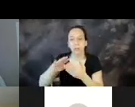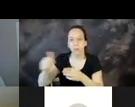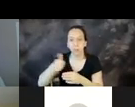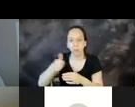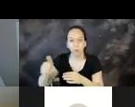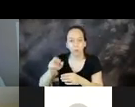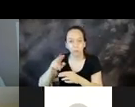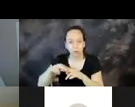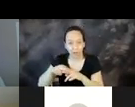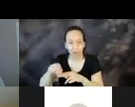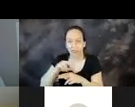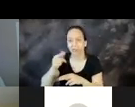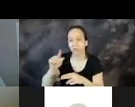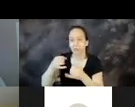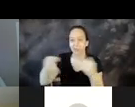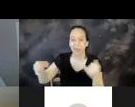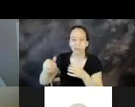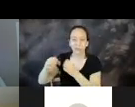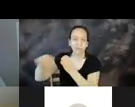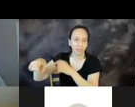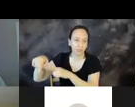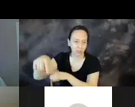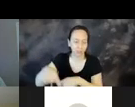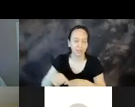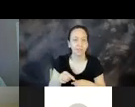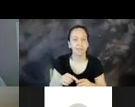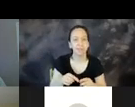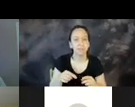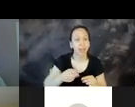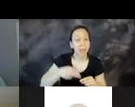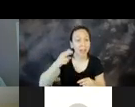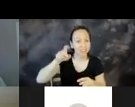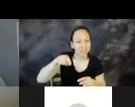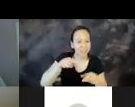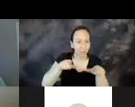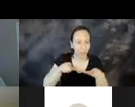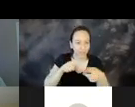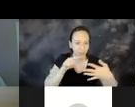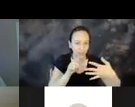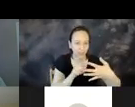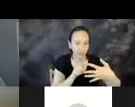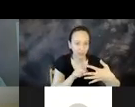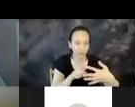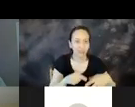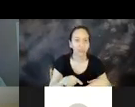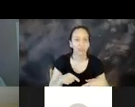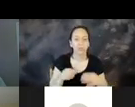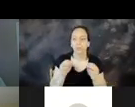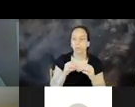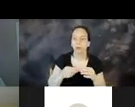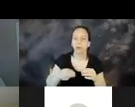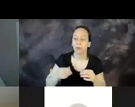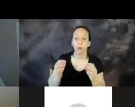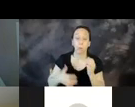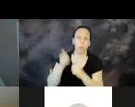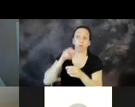extension. Next, coverage of highest need locations. These are the stops and stations that represent either the highest ridership